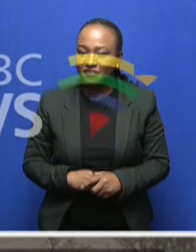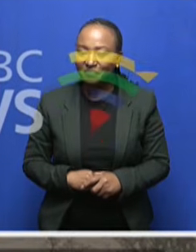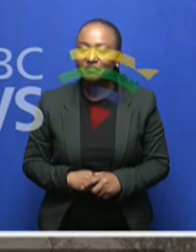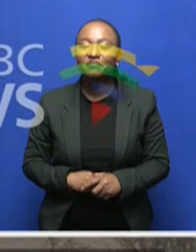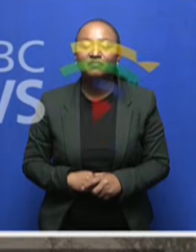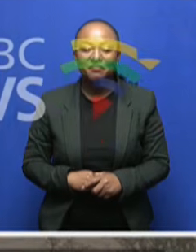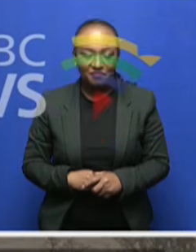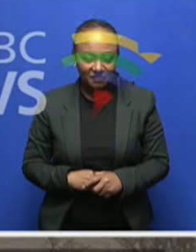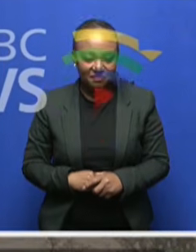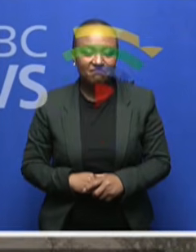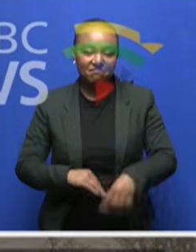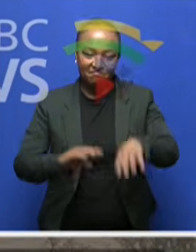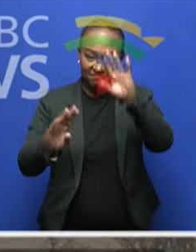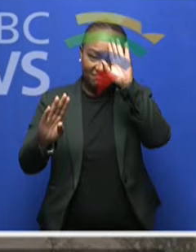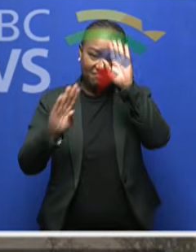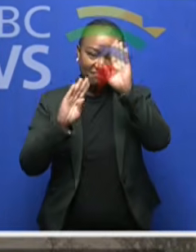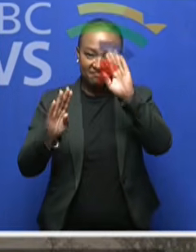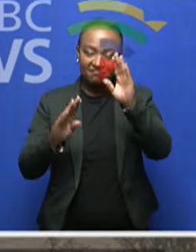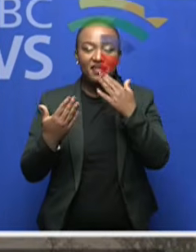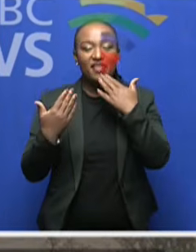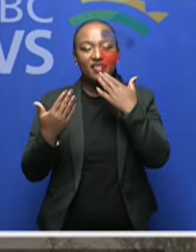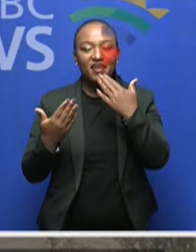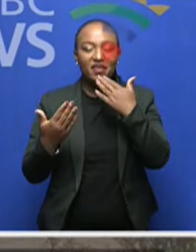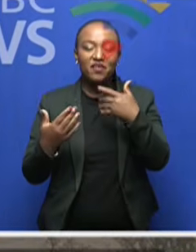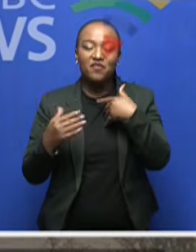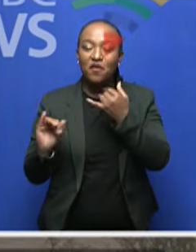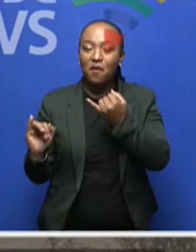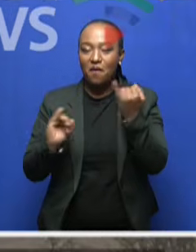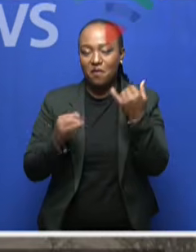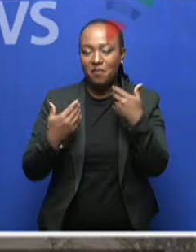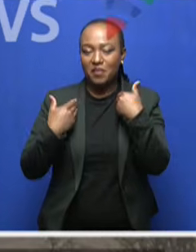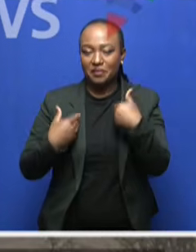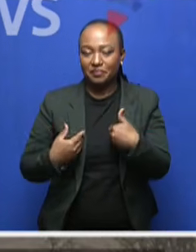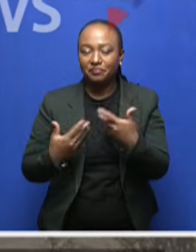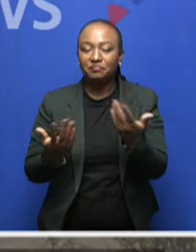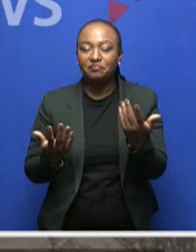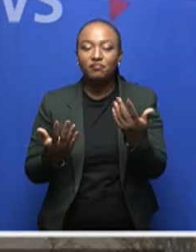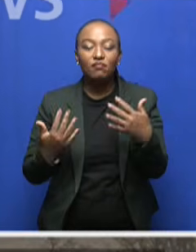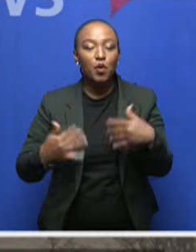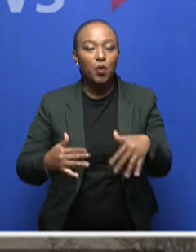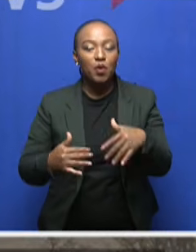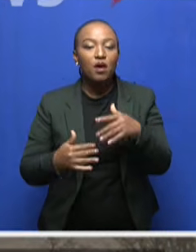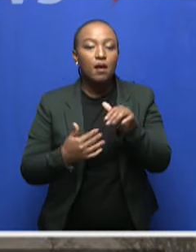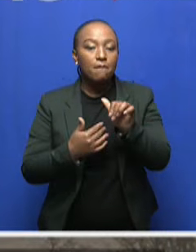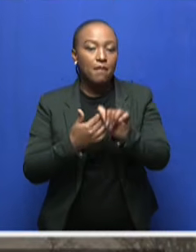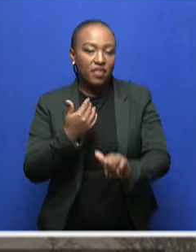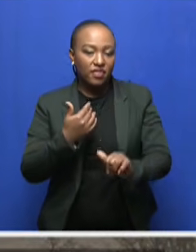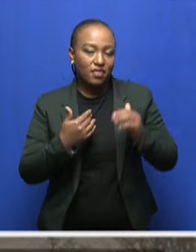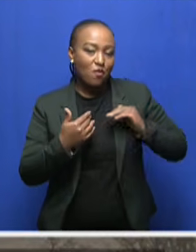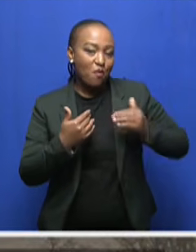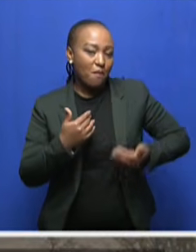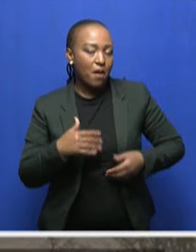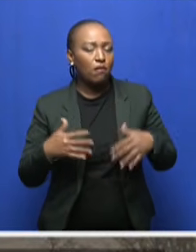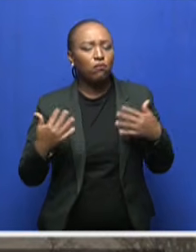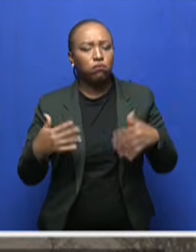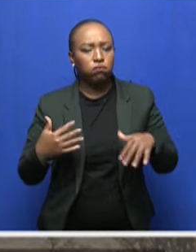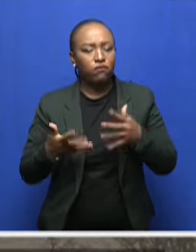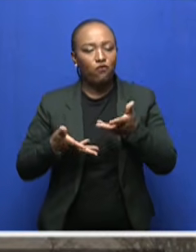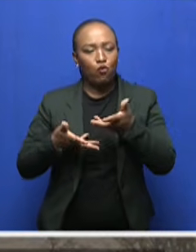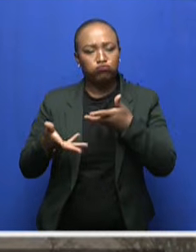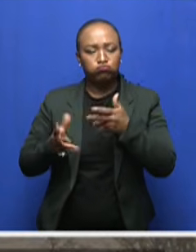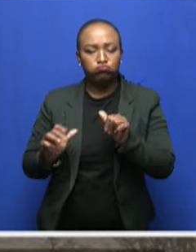Good morning, and thank you so much for having me. Oh, what a conversation started to be having for this Women's Month. And I wonder if you can just speak to